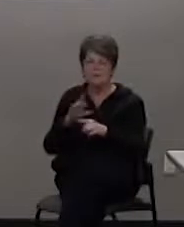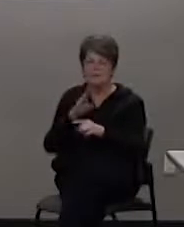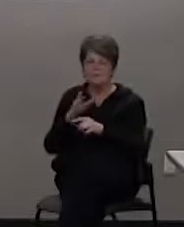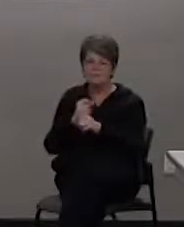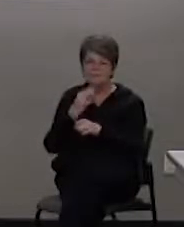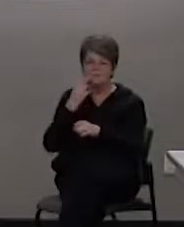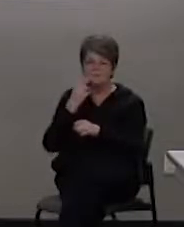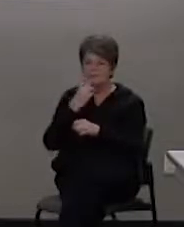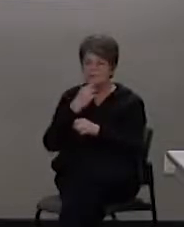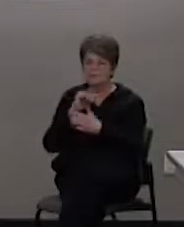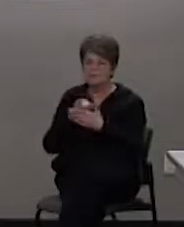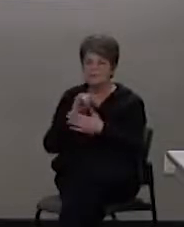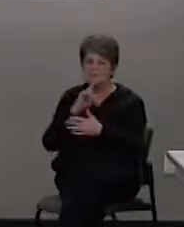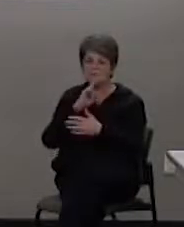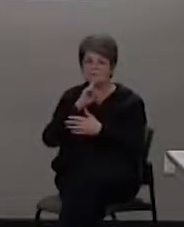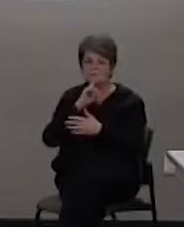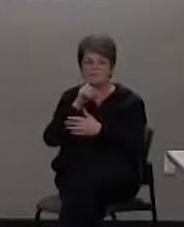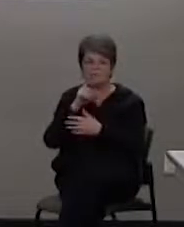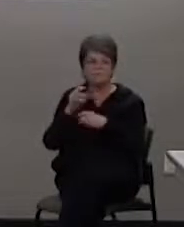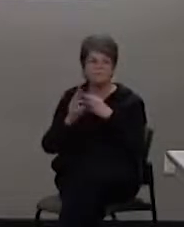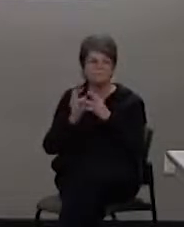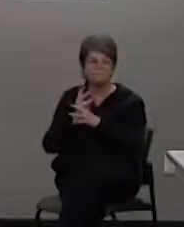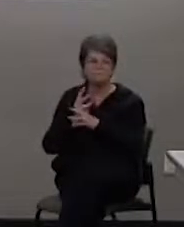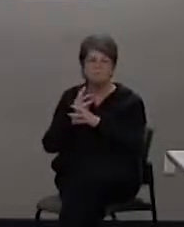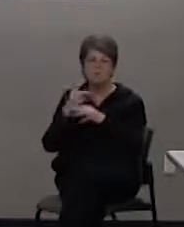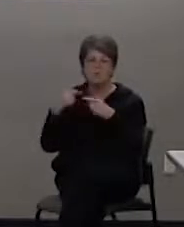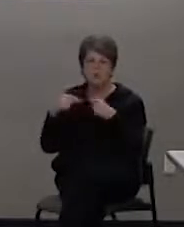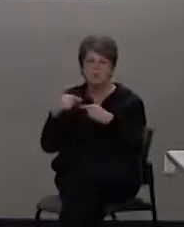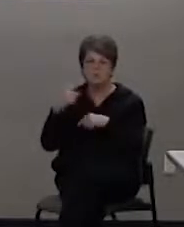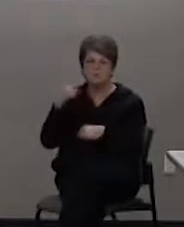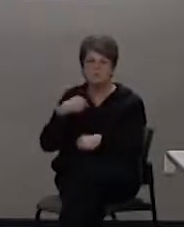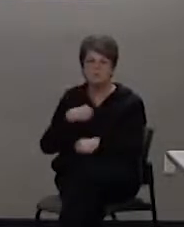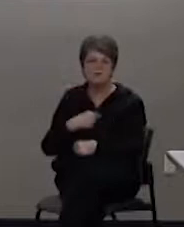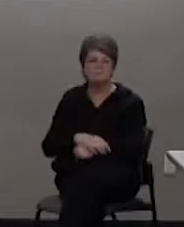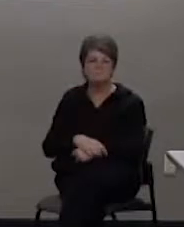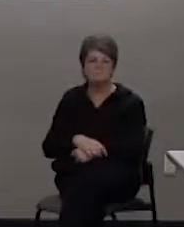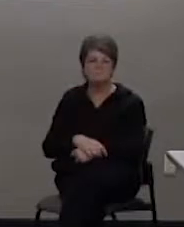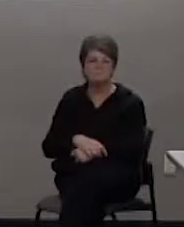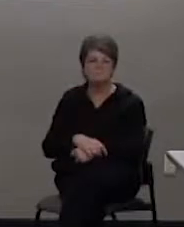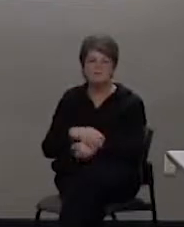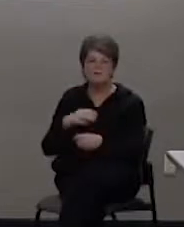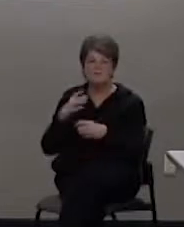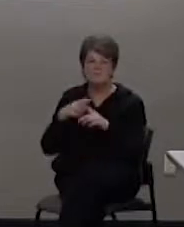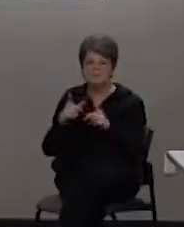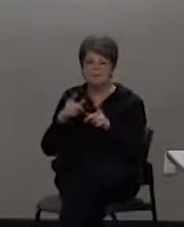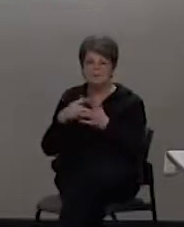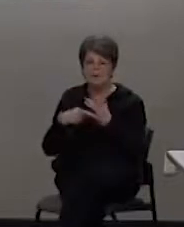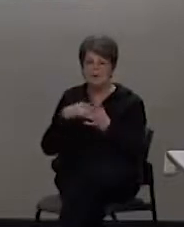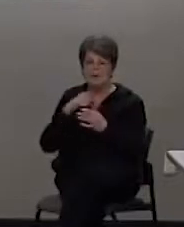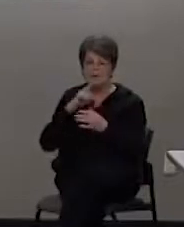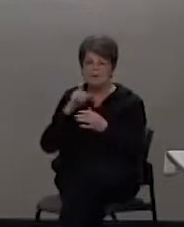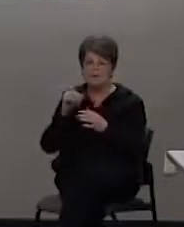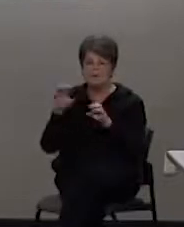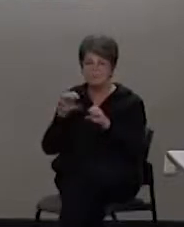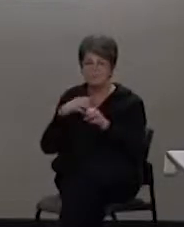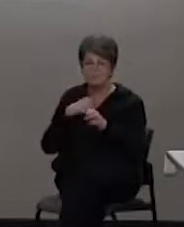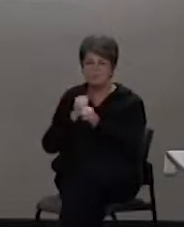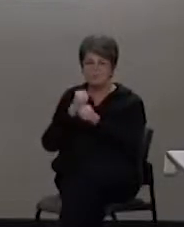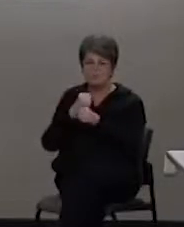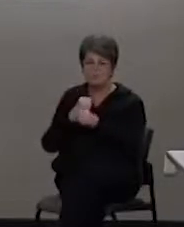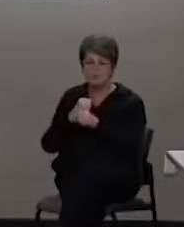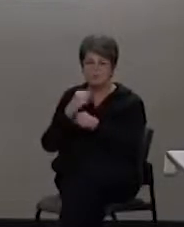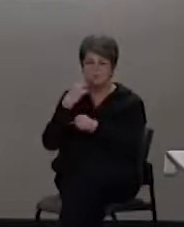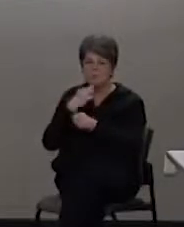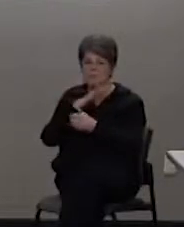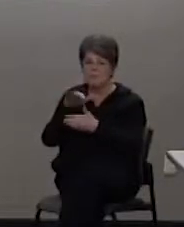And that, I believe that is a realistic argument to make. than saying, but what I am doing is creating a restaurant that we all can